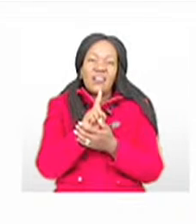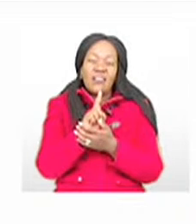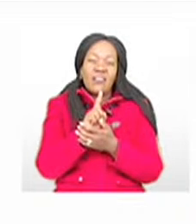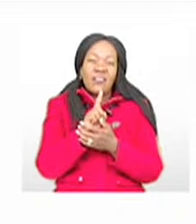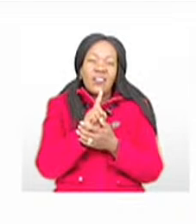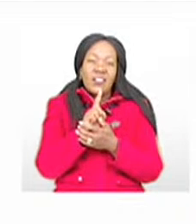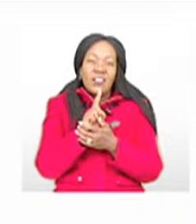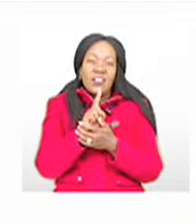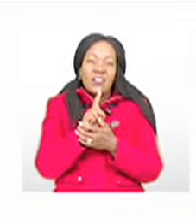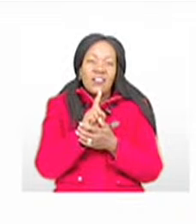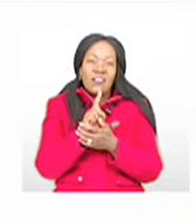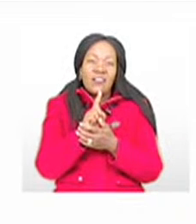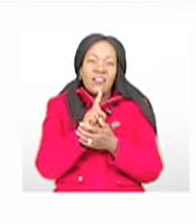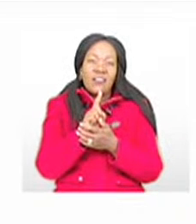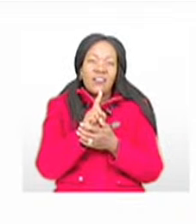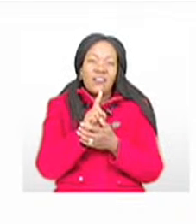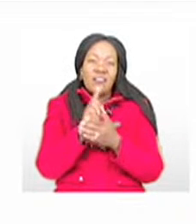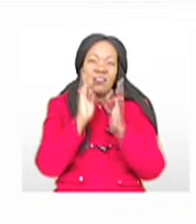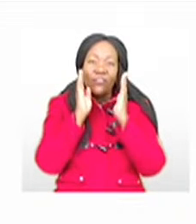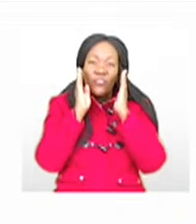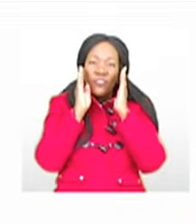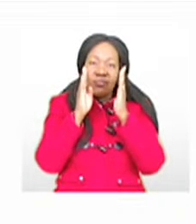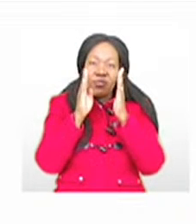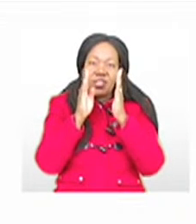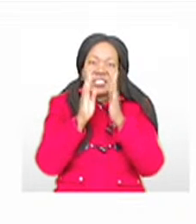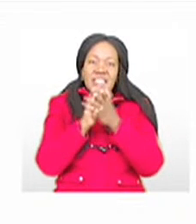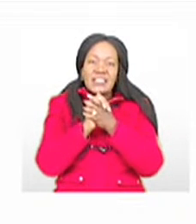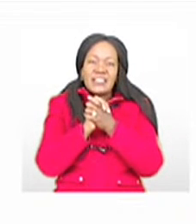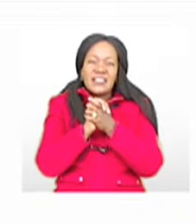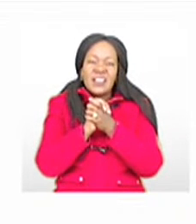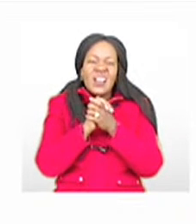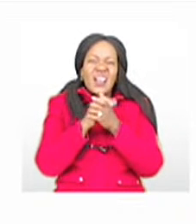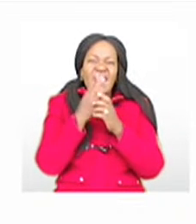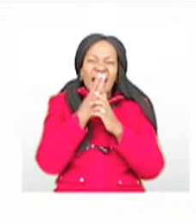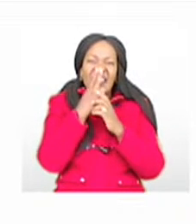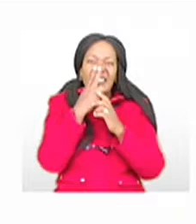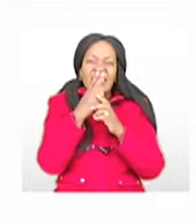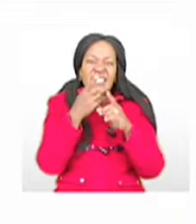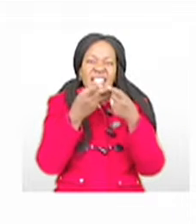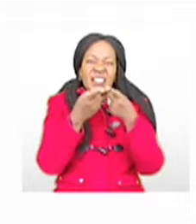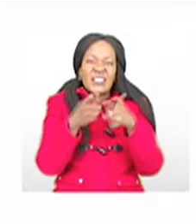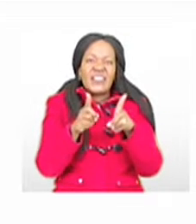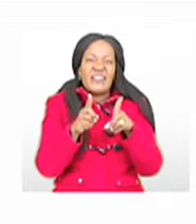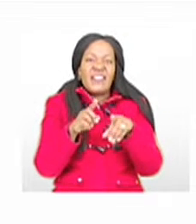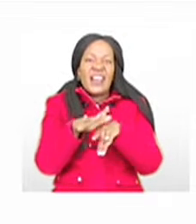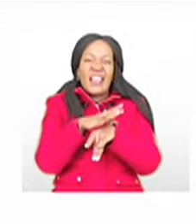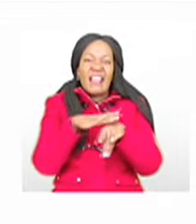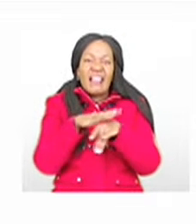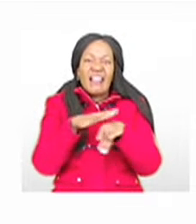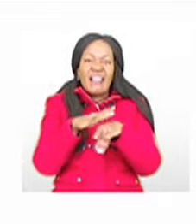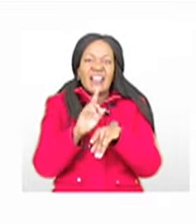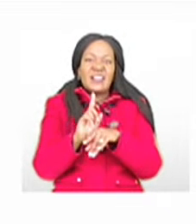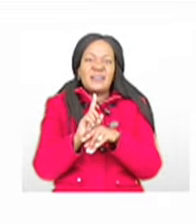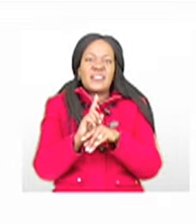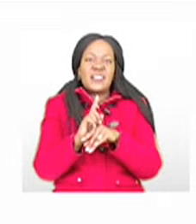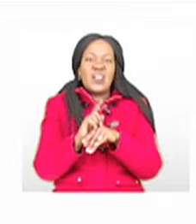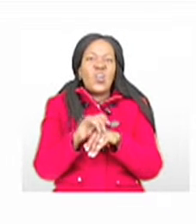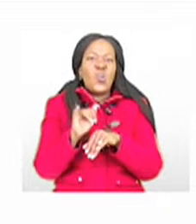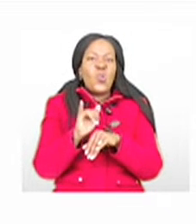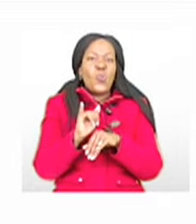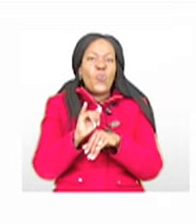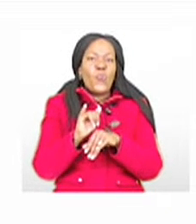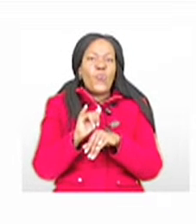17, I am able to see two different kinds of animals. Which